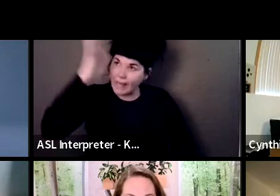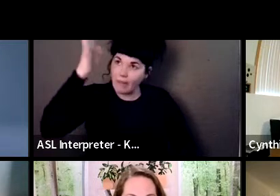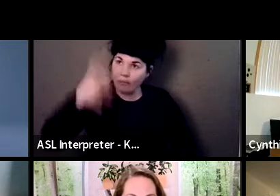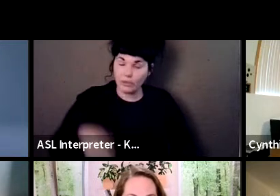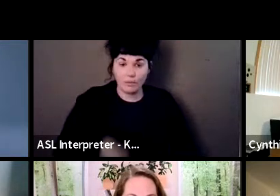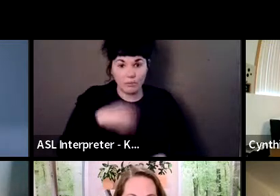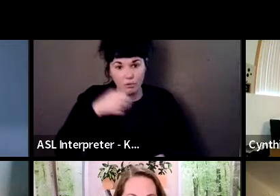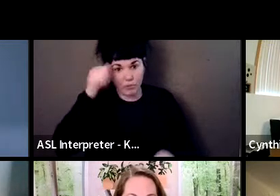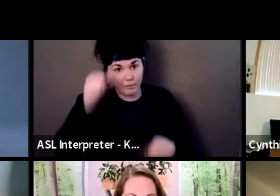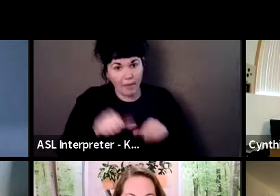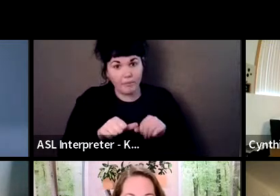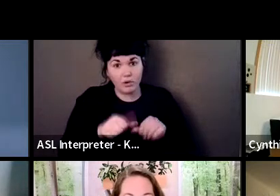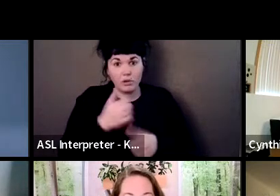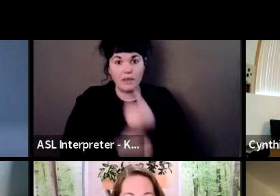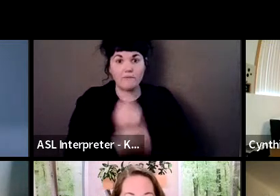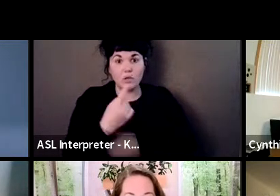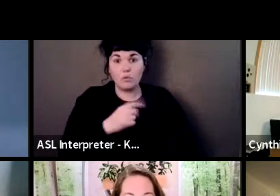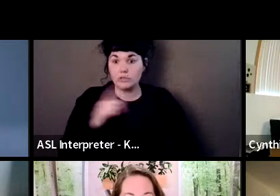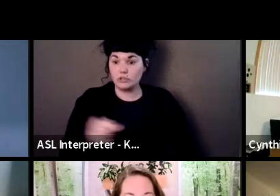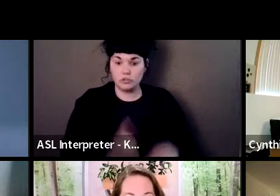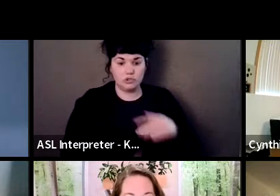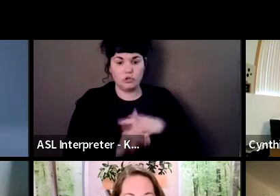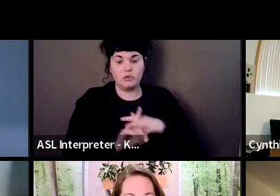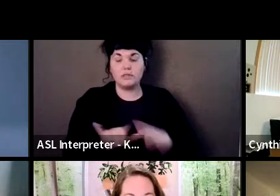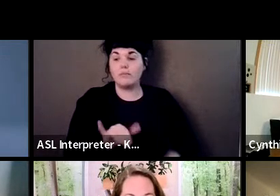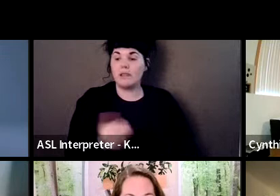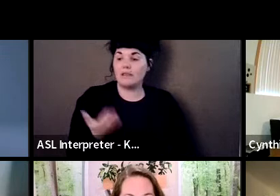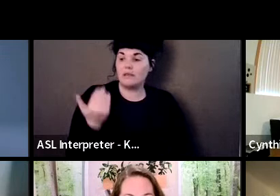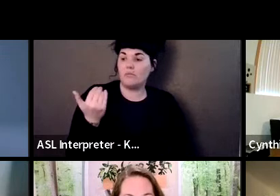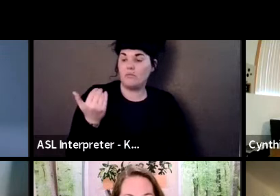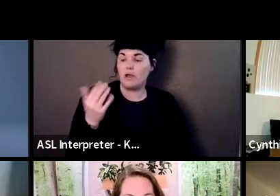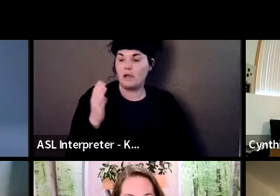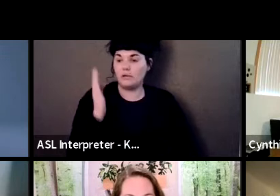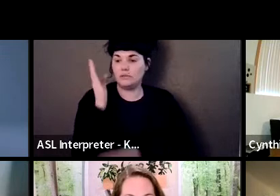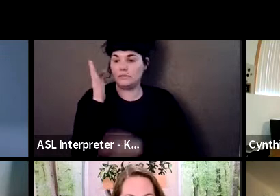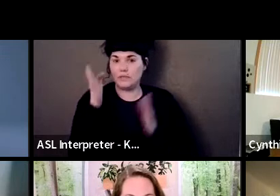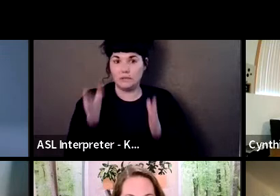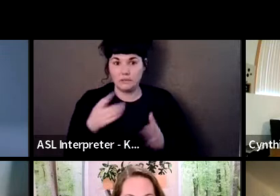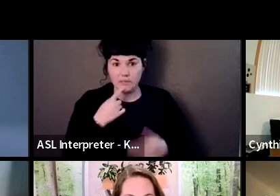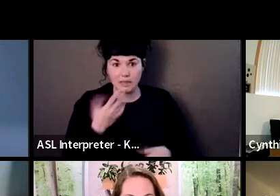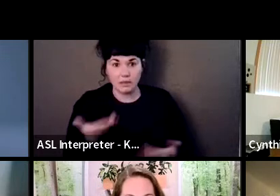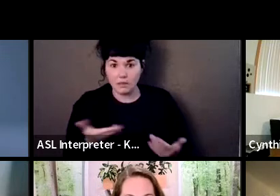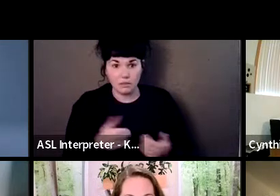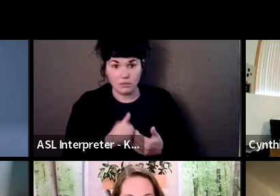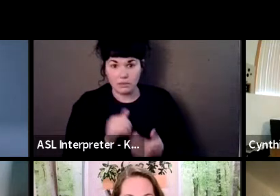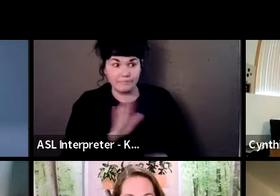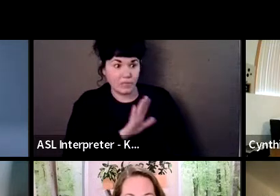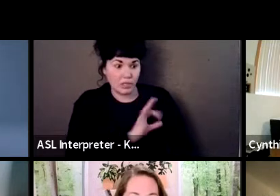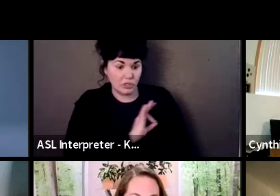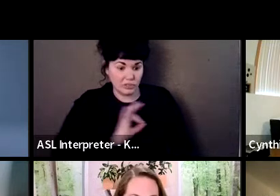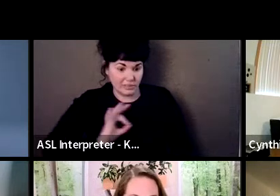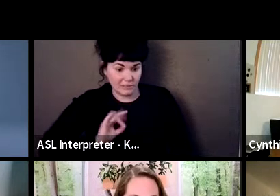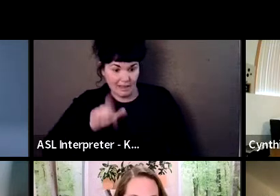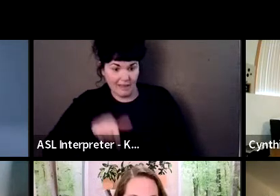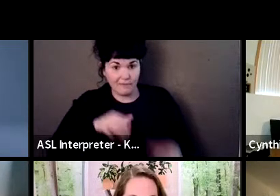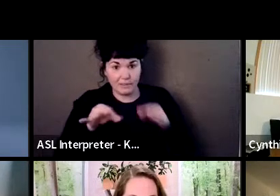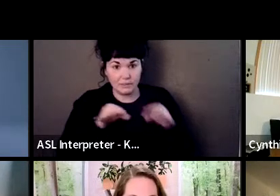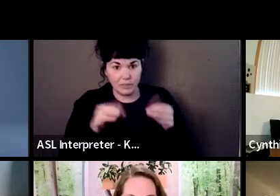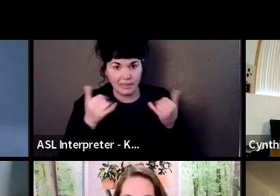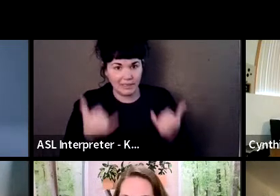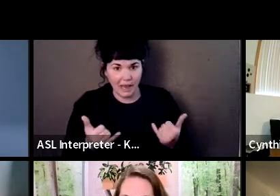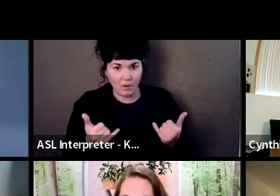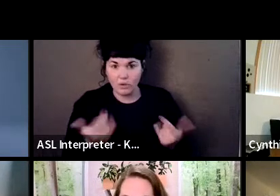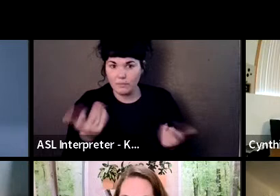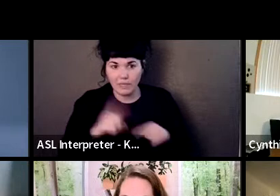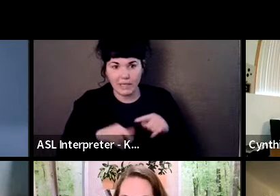up, and like the prior speaker said, is your staff going to explain it now? Because you folks didn't do it. You have to explain what they did. See, that's the